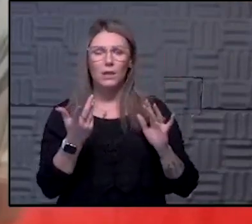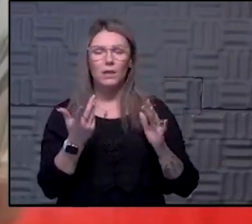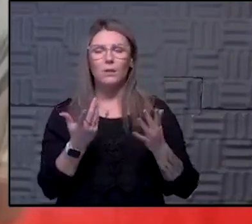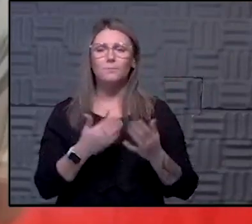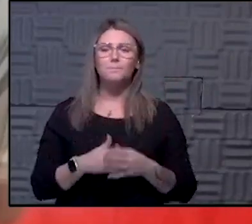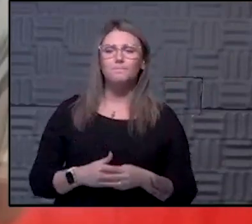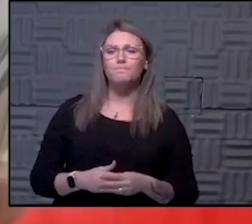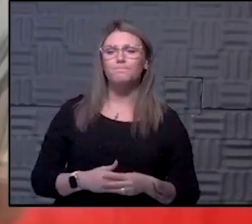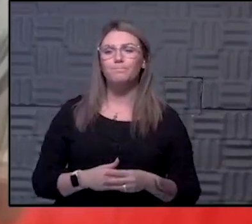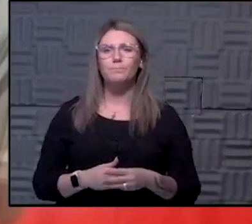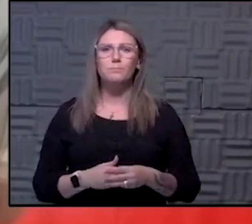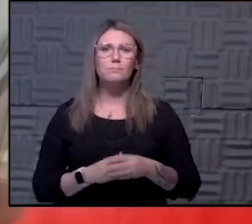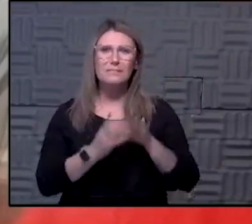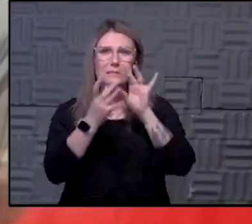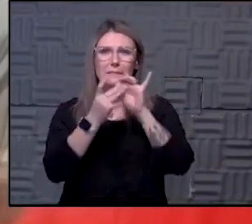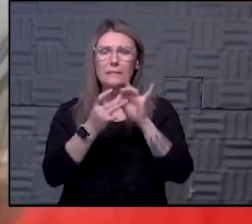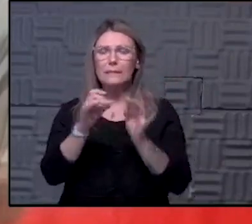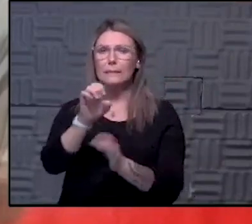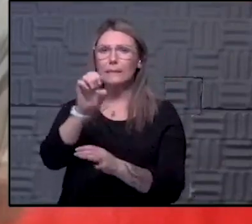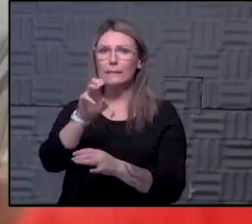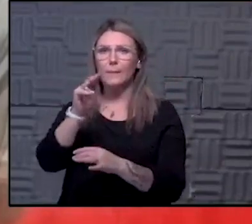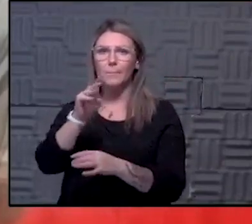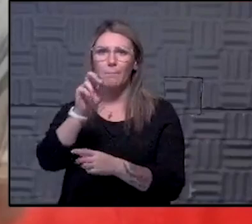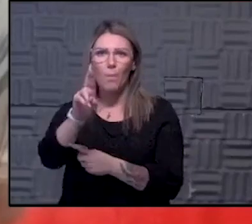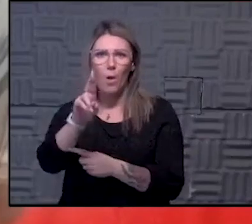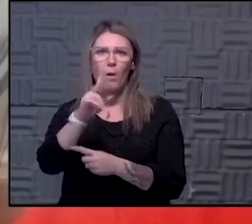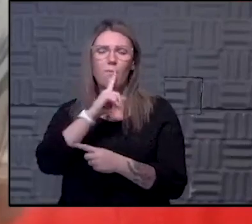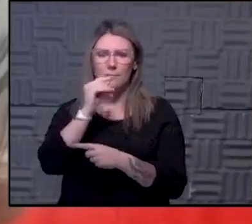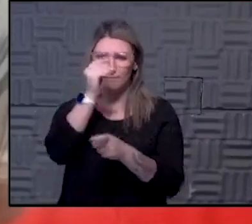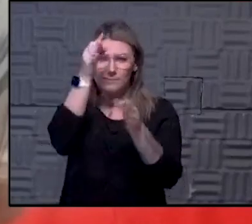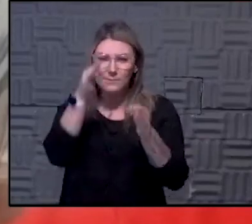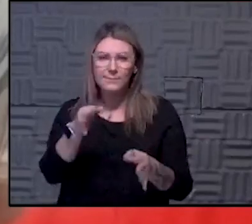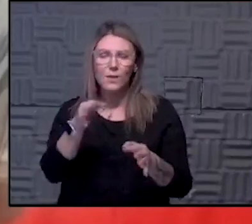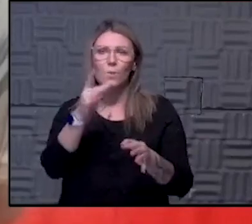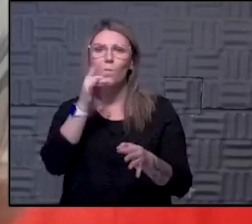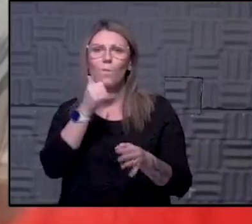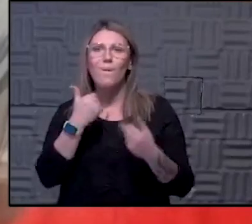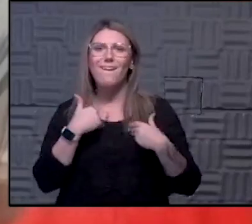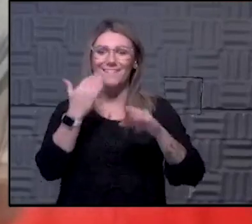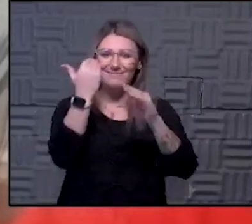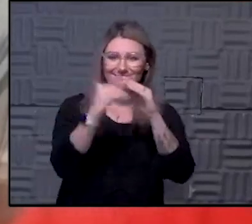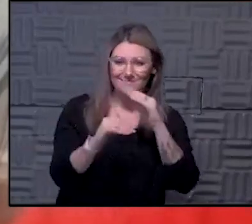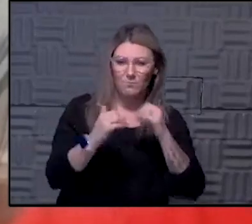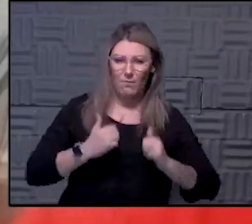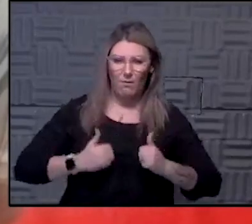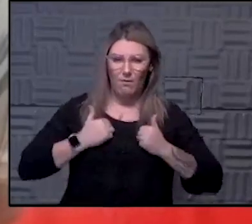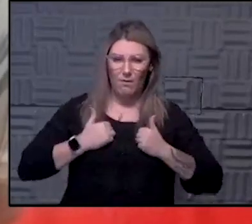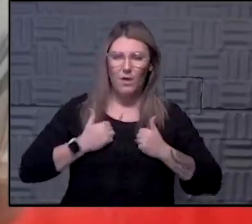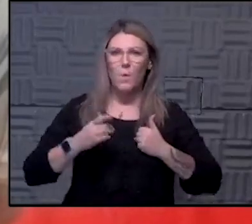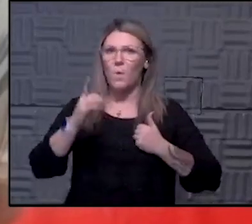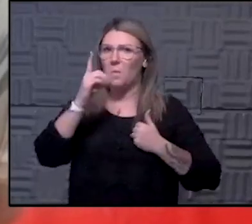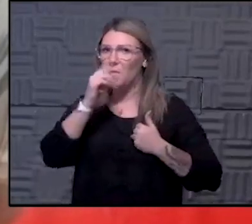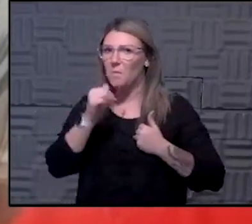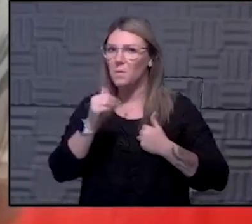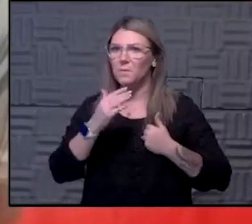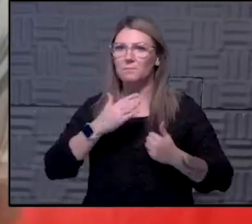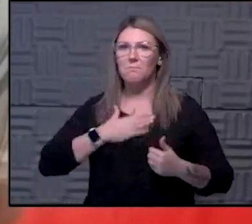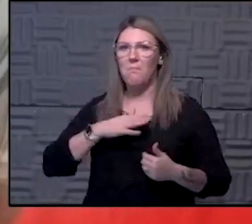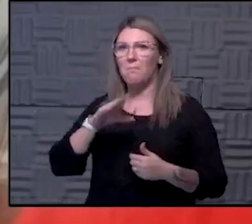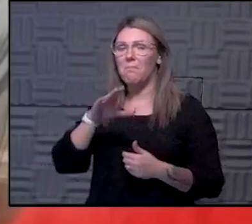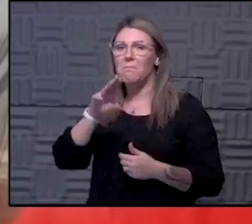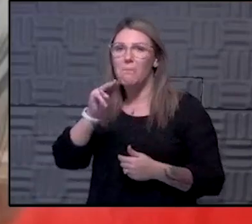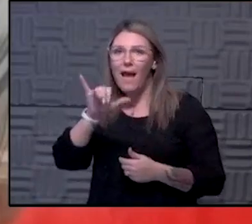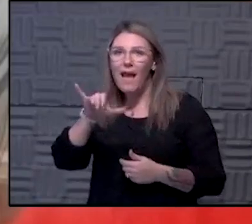our EMR and determine who has an email address on file, who is MyChart